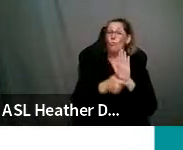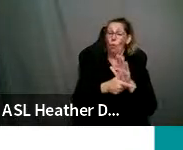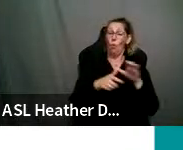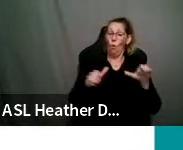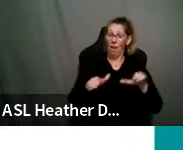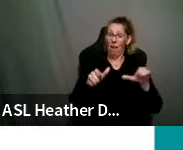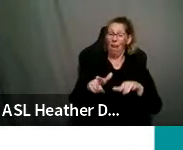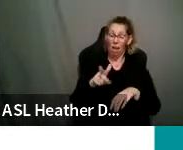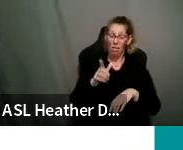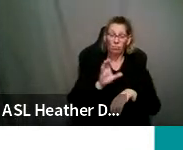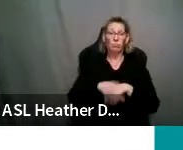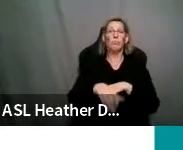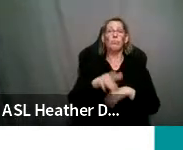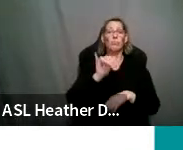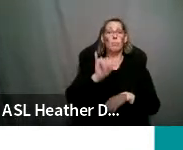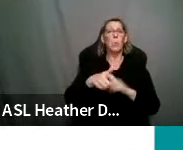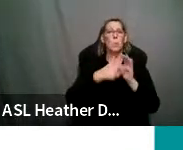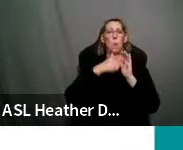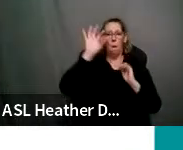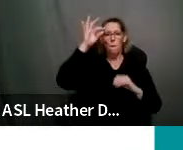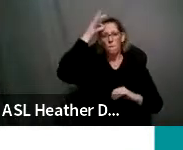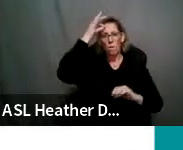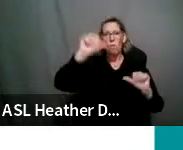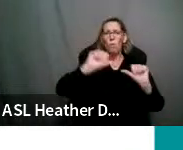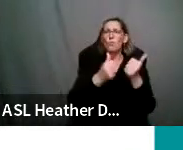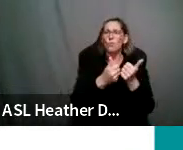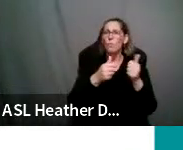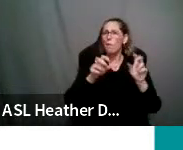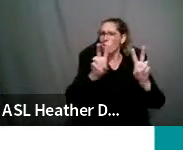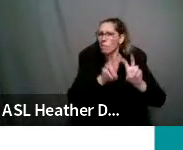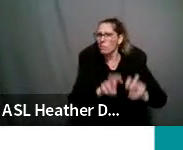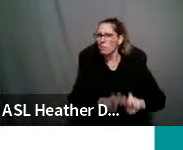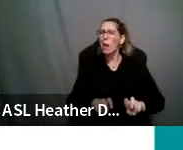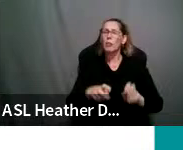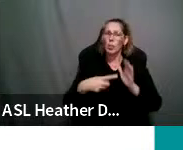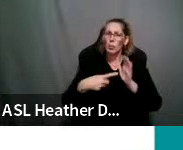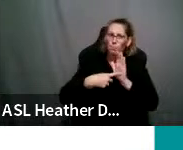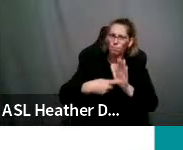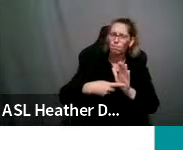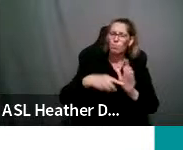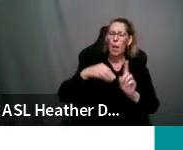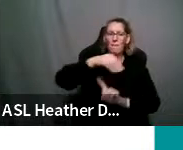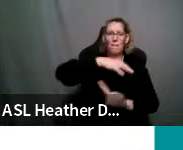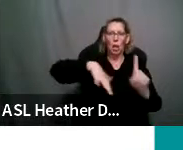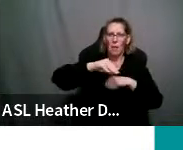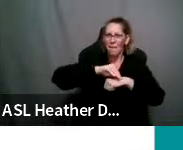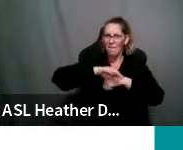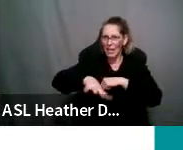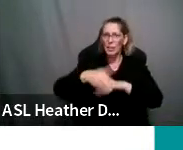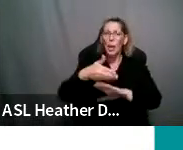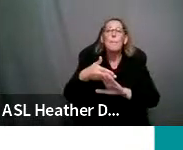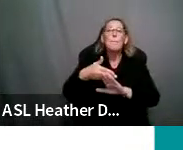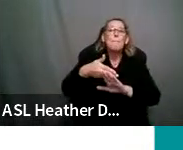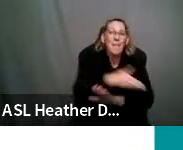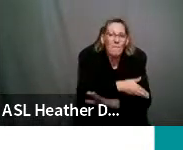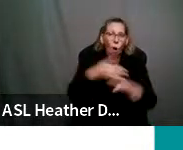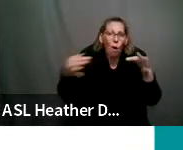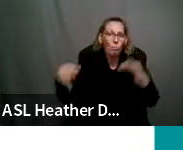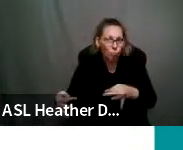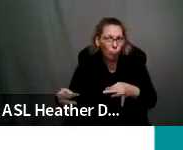It requires federal agencies to assess and disclose environmental effects of proposed actions before they make